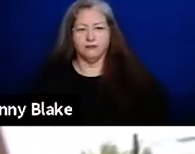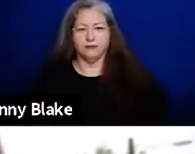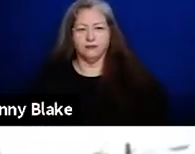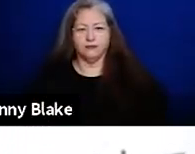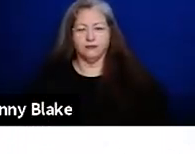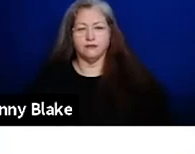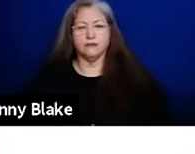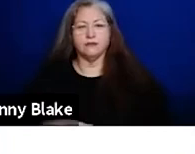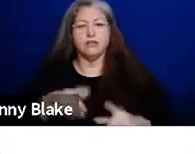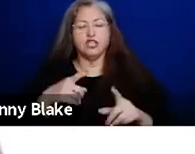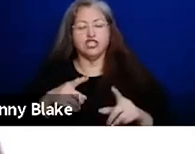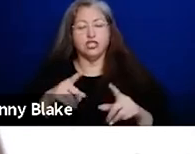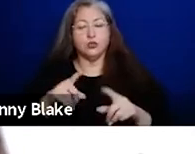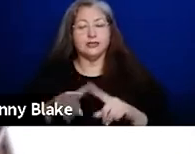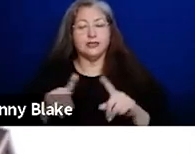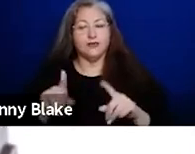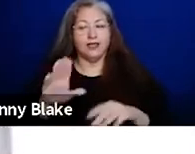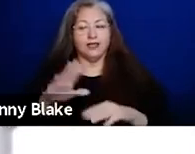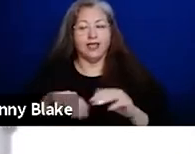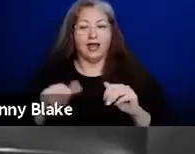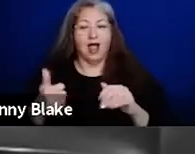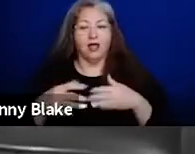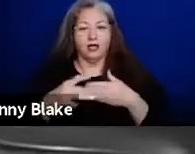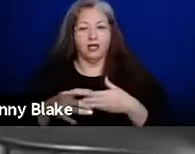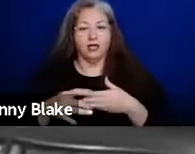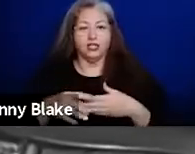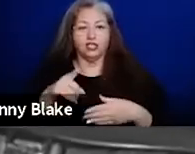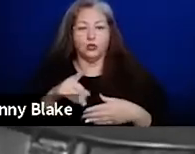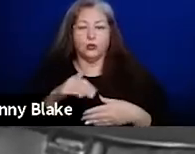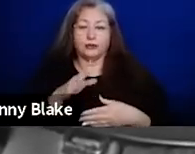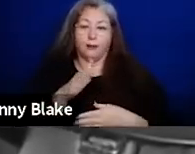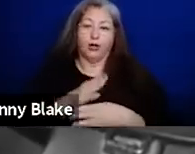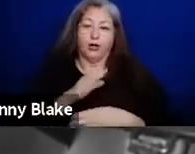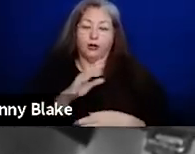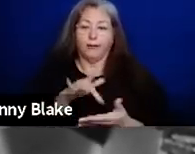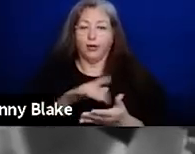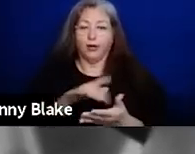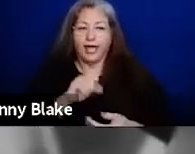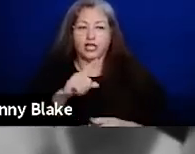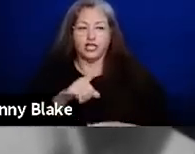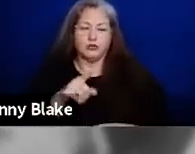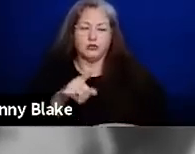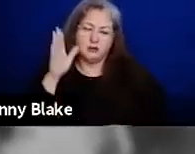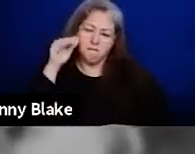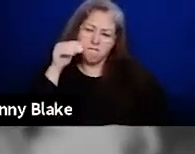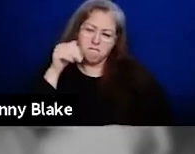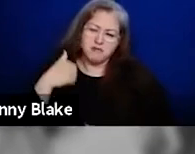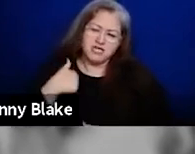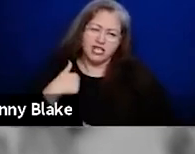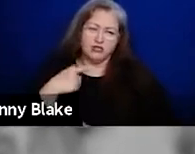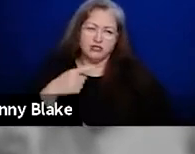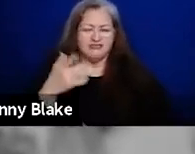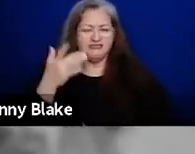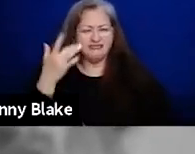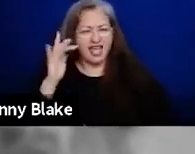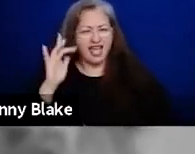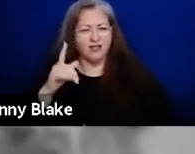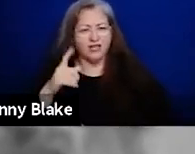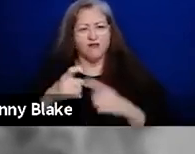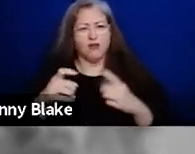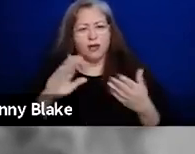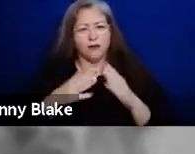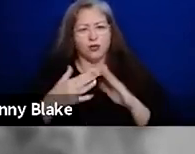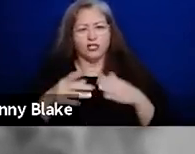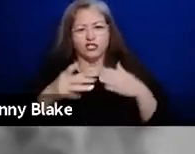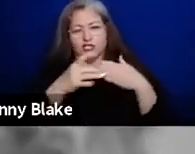She was different than most of the other leaders. She was a middle-aged woman. She was militant. She was savvy. She was from the community. She led